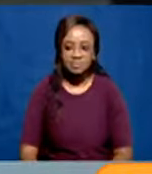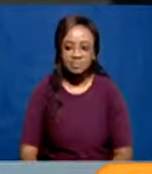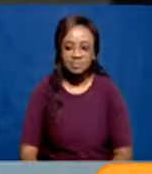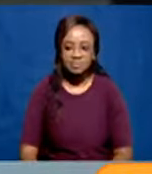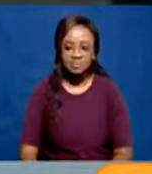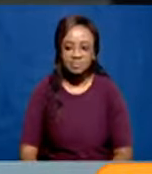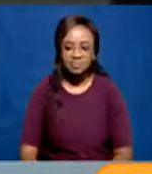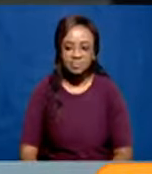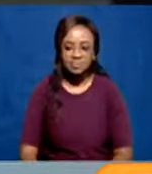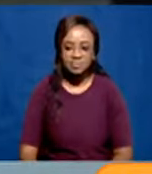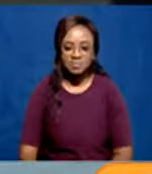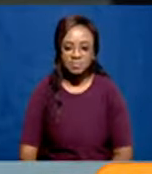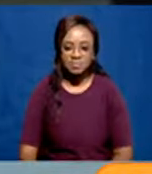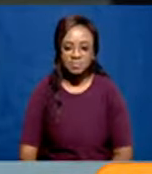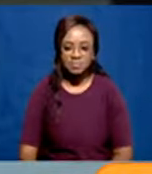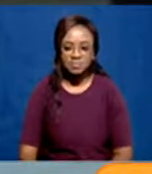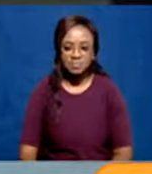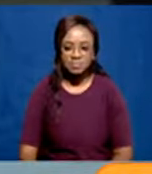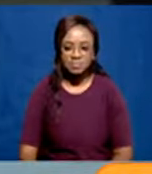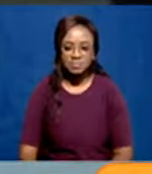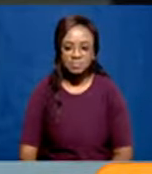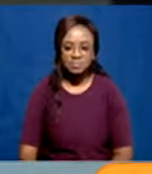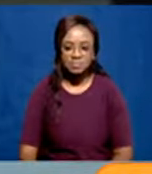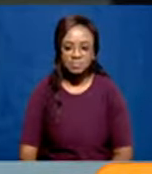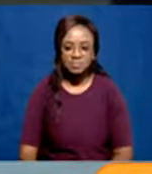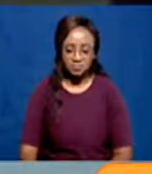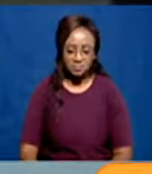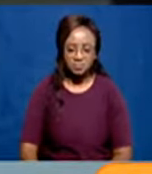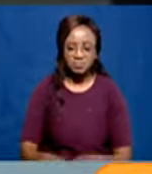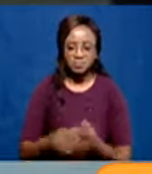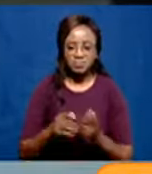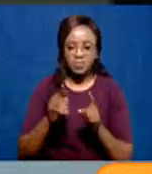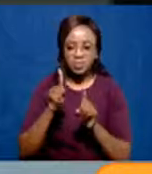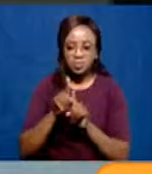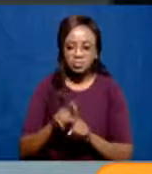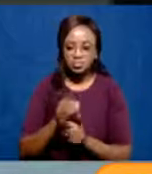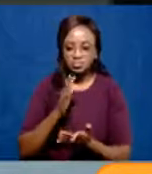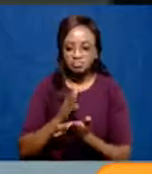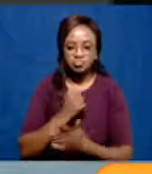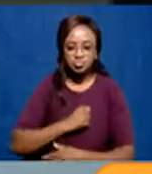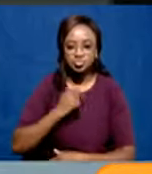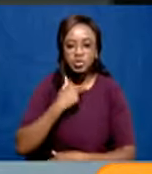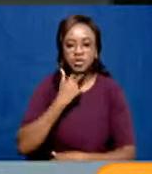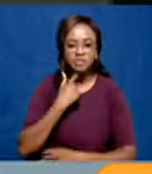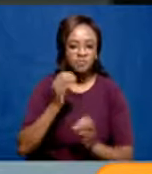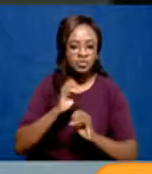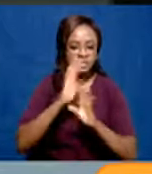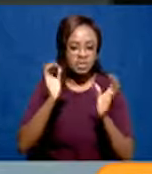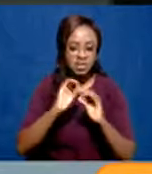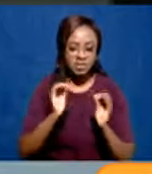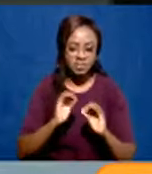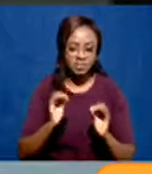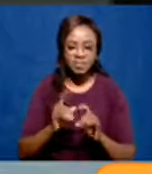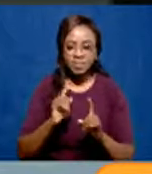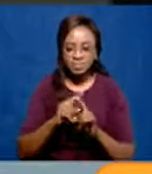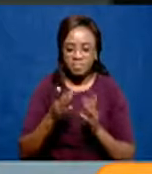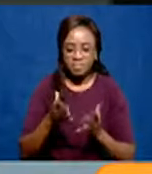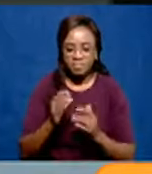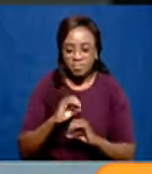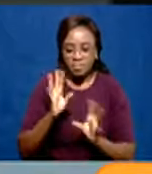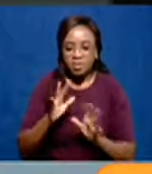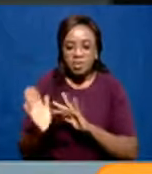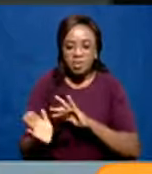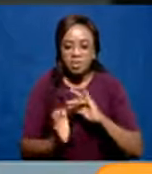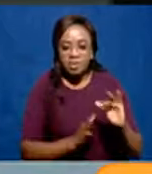To me, it is a very speculative method. From what is provided, we cannot see the clarity of what exactly are